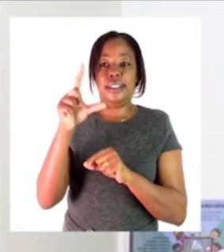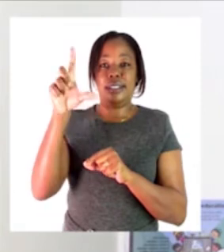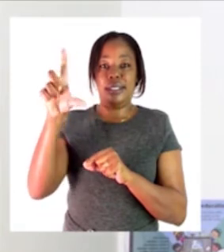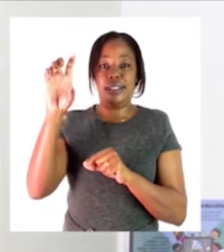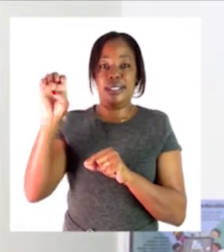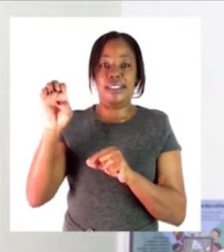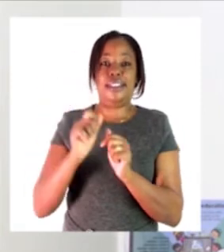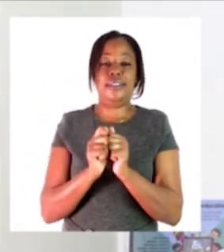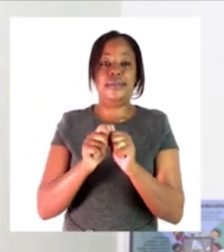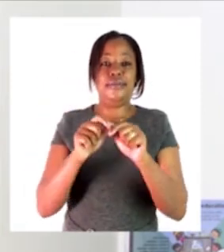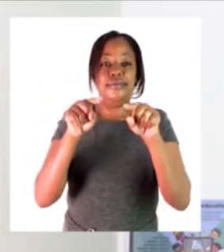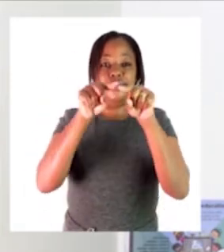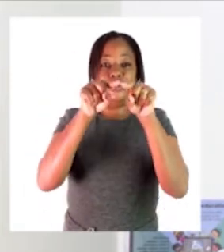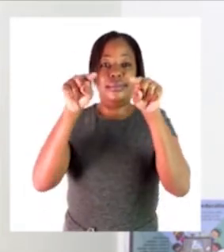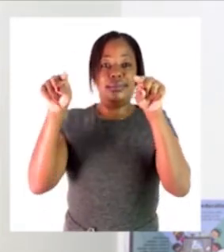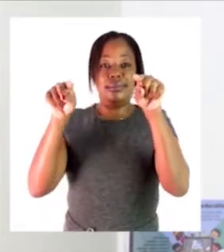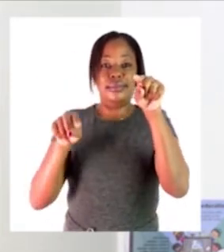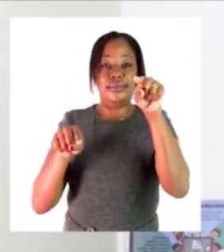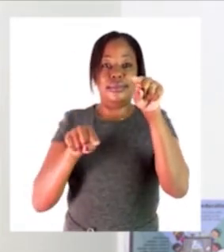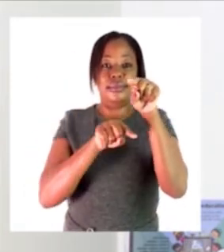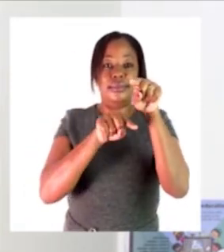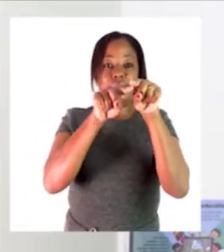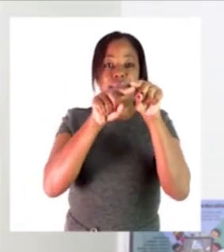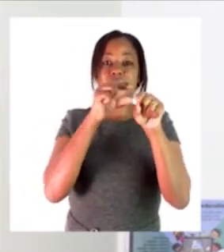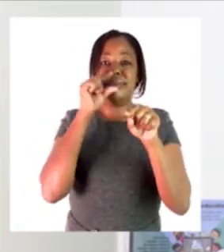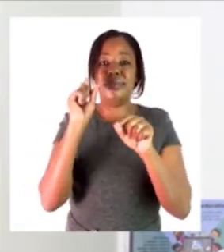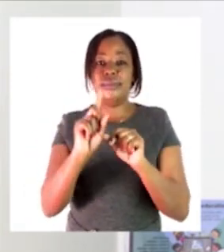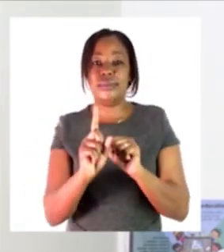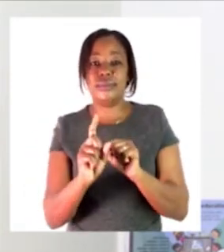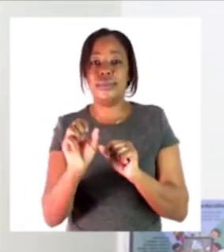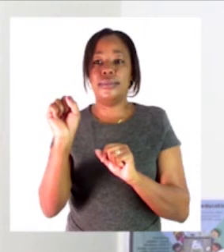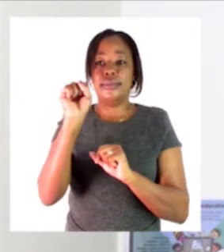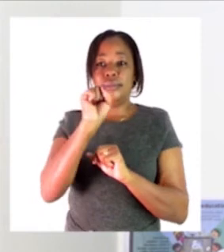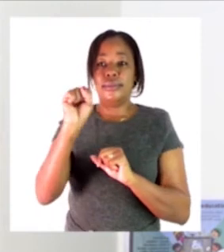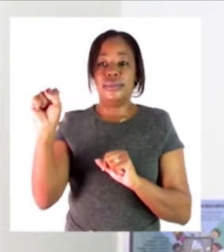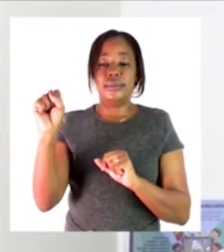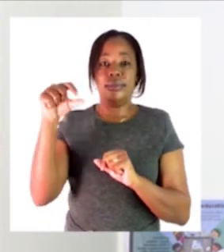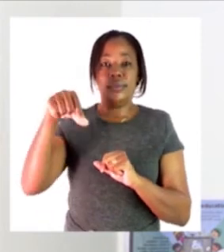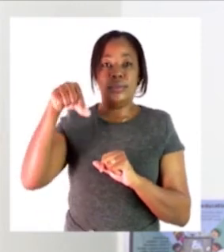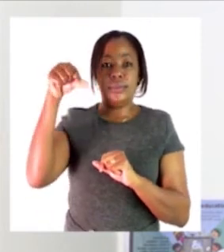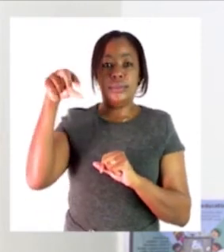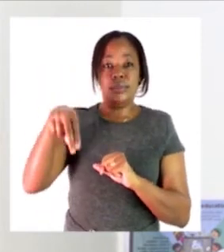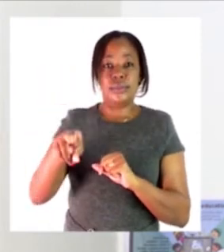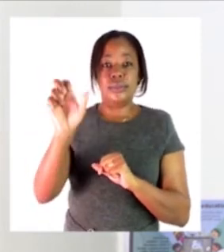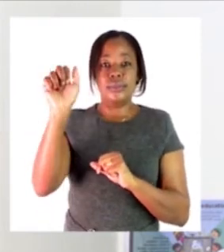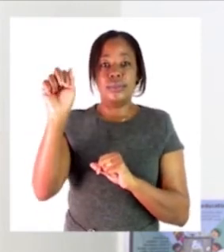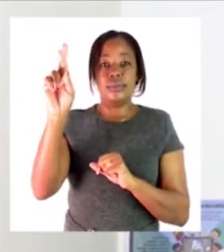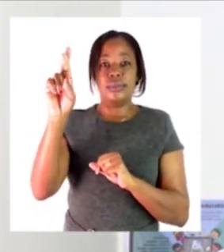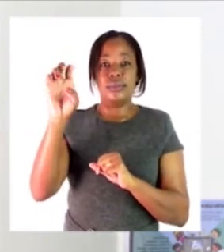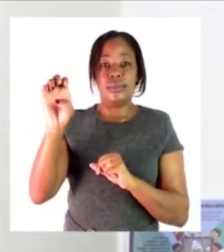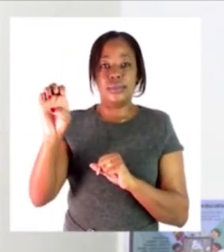And this one, nicely in green, all the sides are equal. What is the name of the shape? Do you still remember